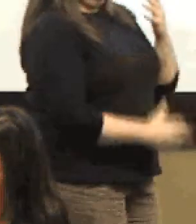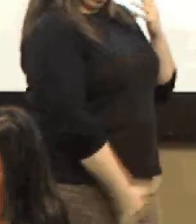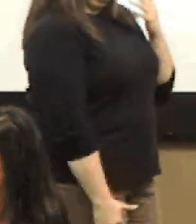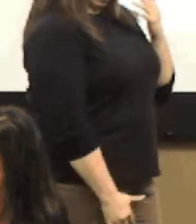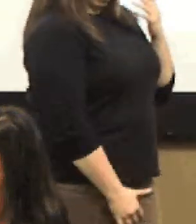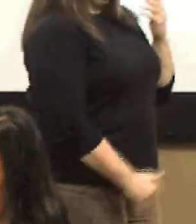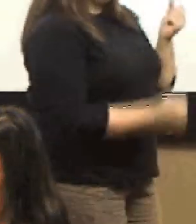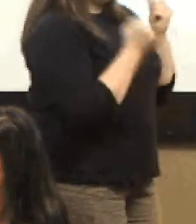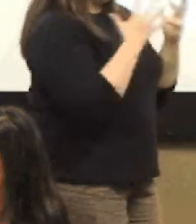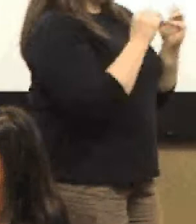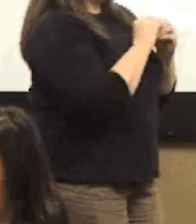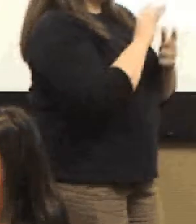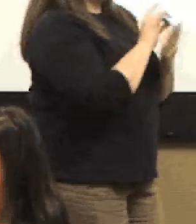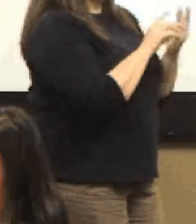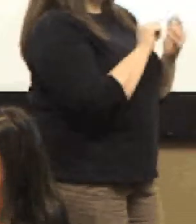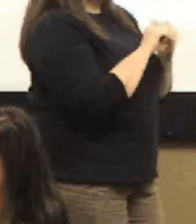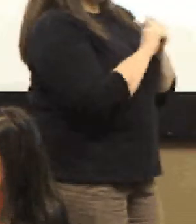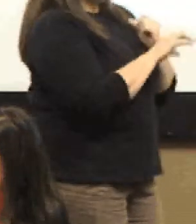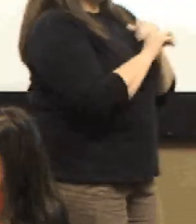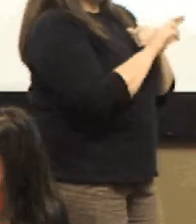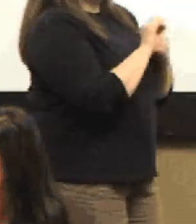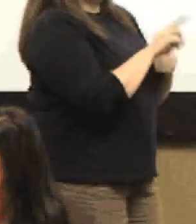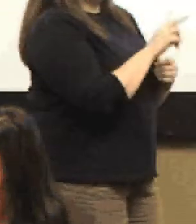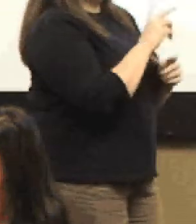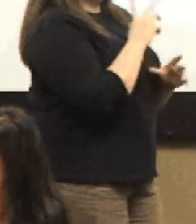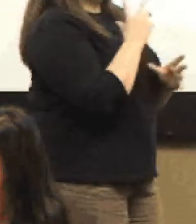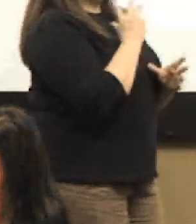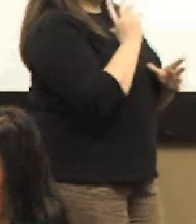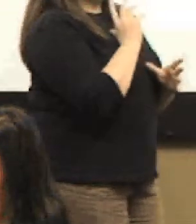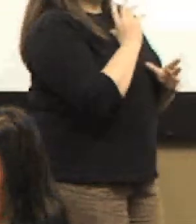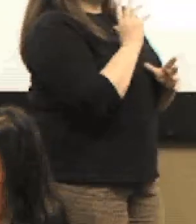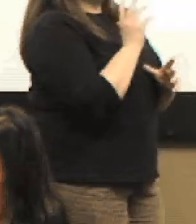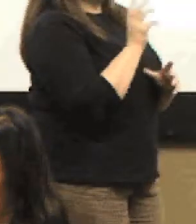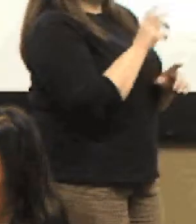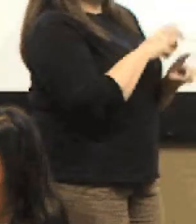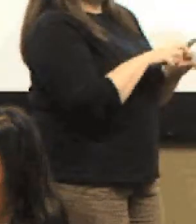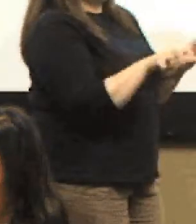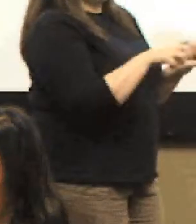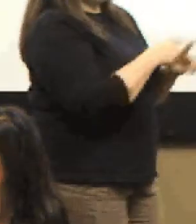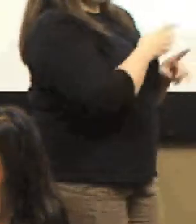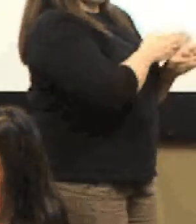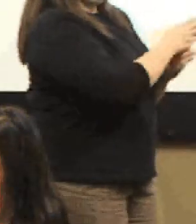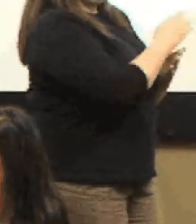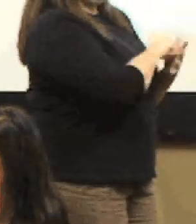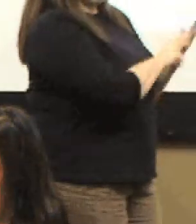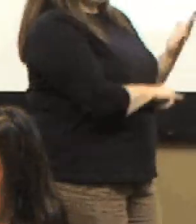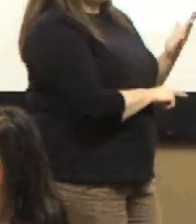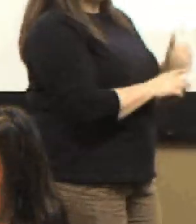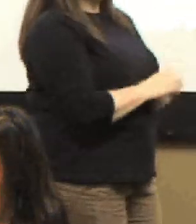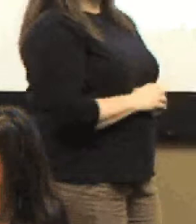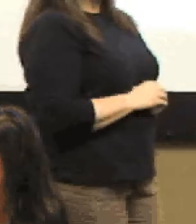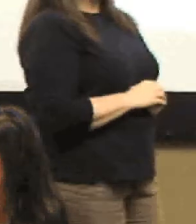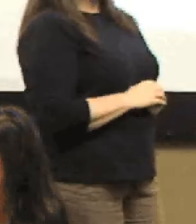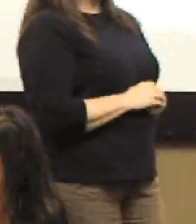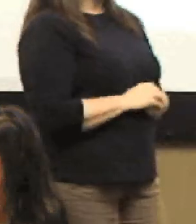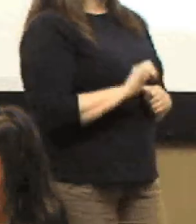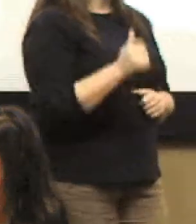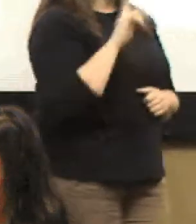and a lot of the ad revenue has flowed away from what was the main thing. Now another